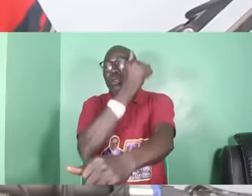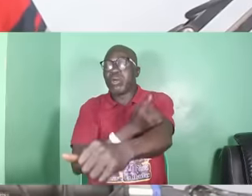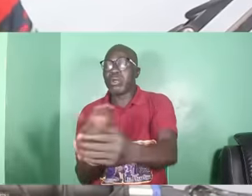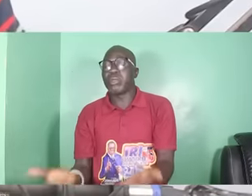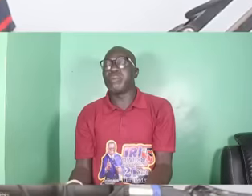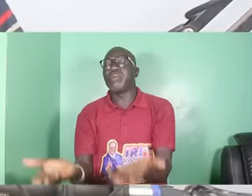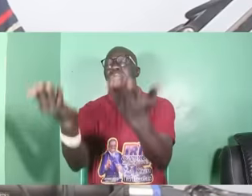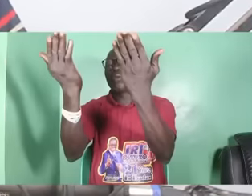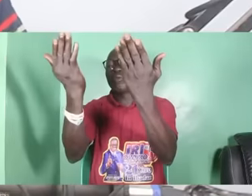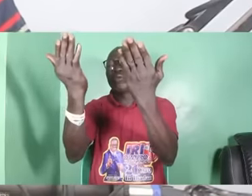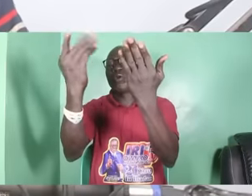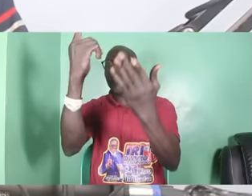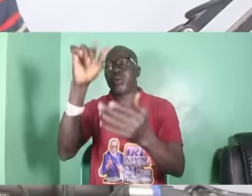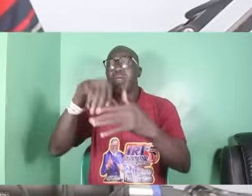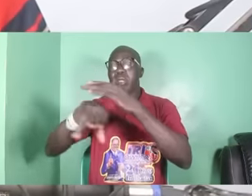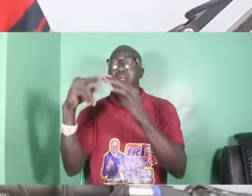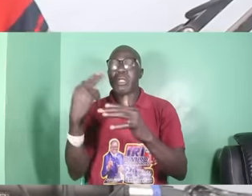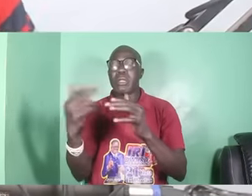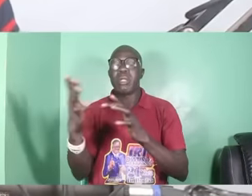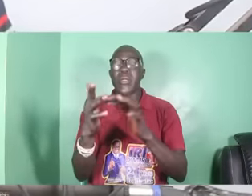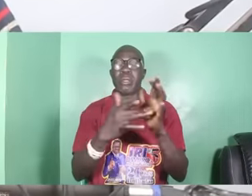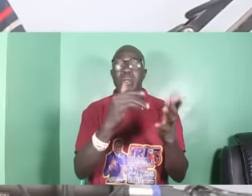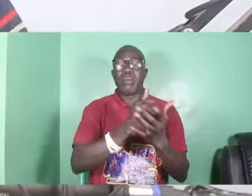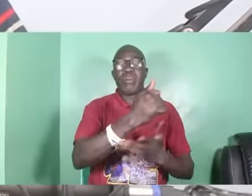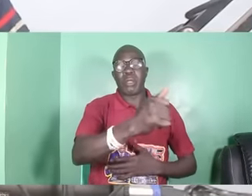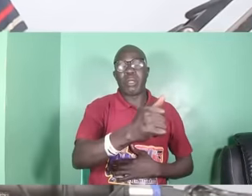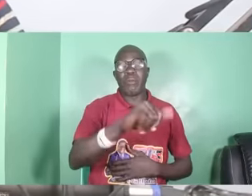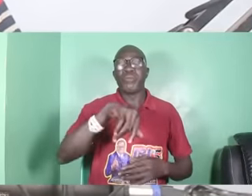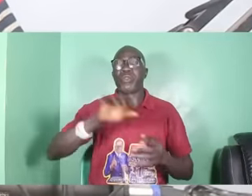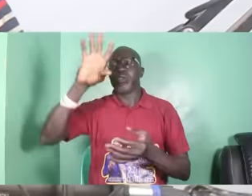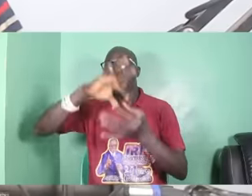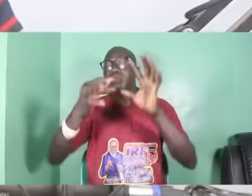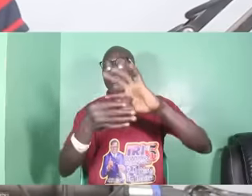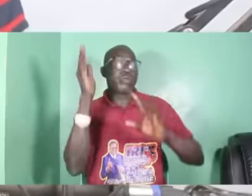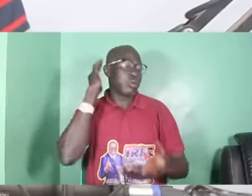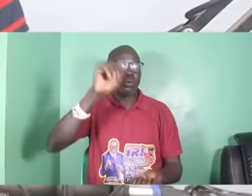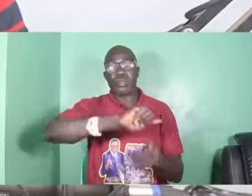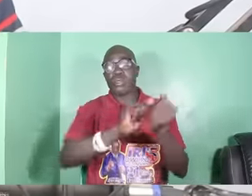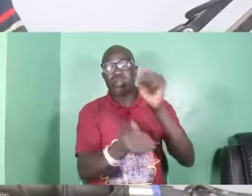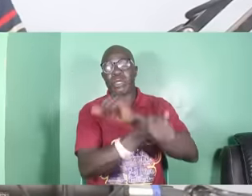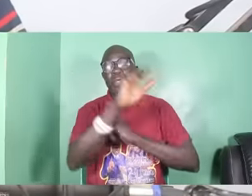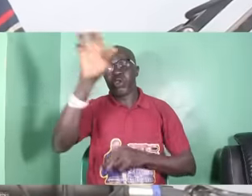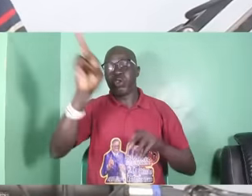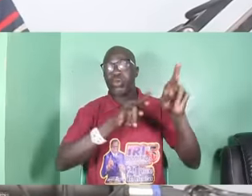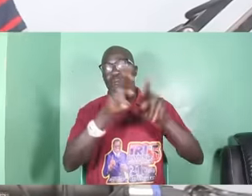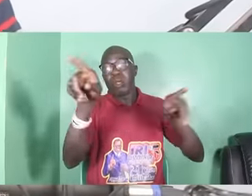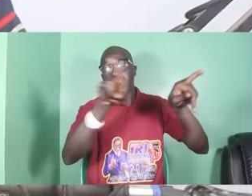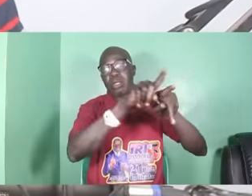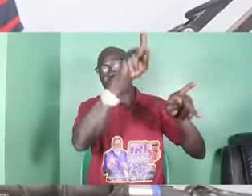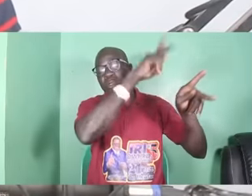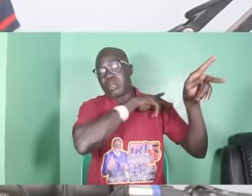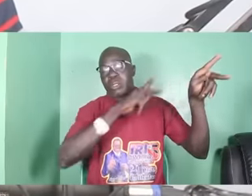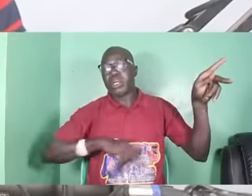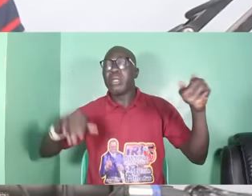sókè. Amen. In the name of Jesus. Amen. Ìtàn ayé padà. Amen. Wà á dẹ̀ ṣe bí ọba.